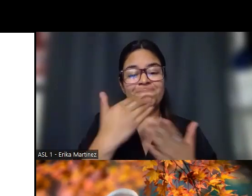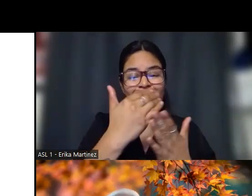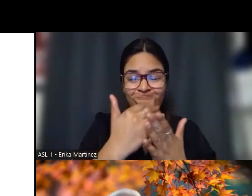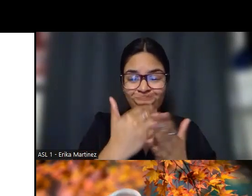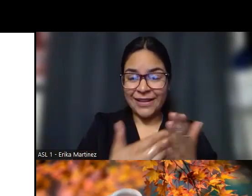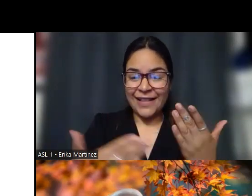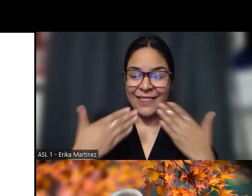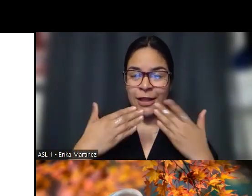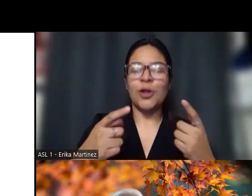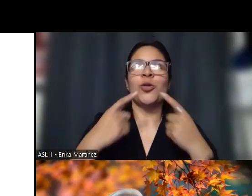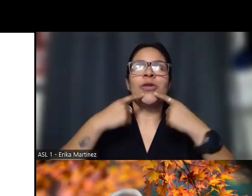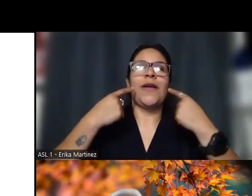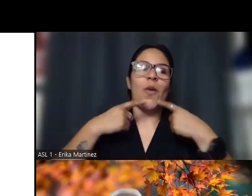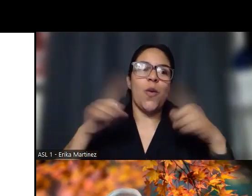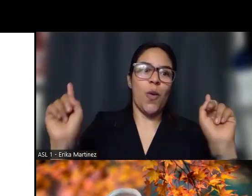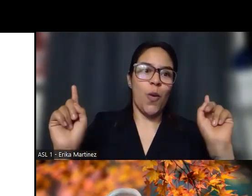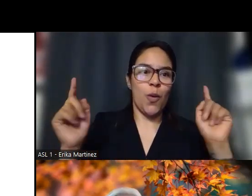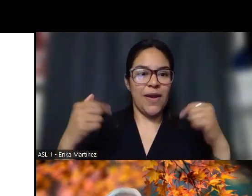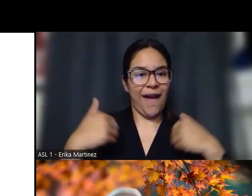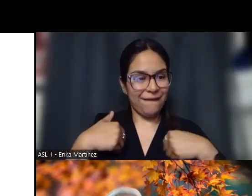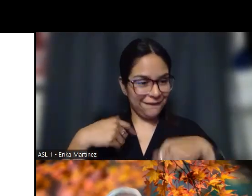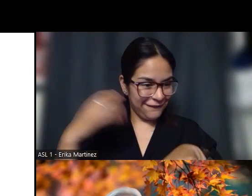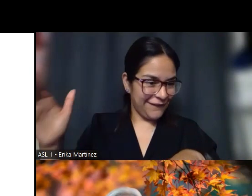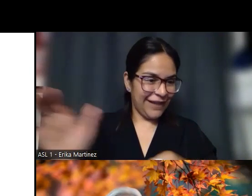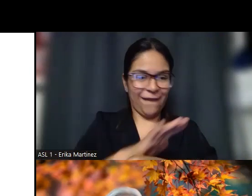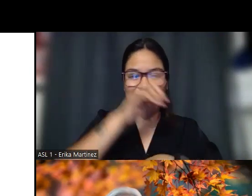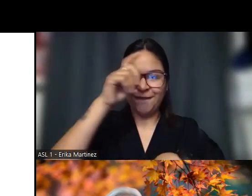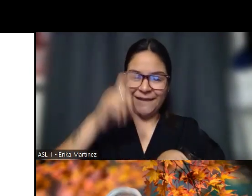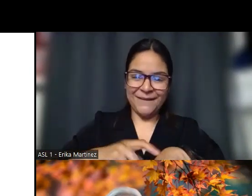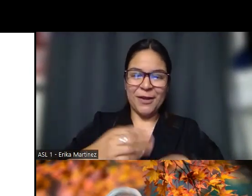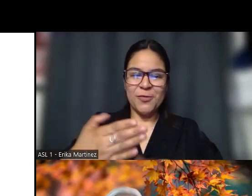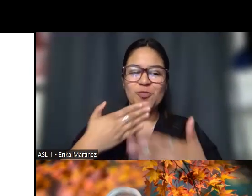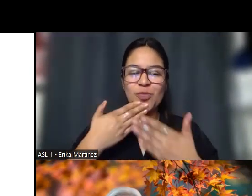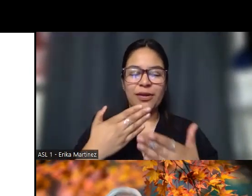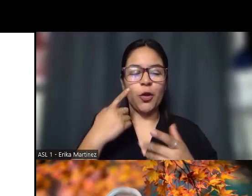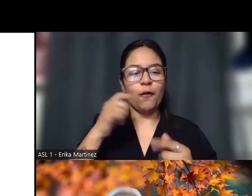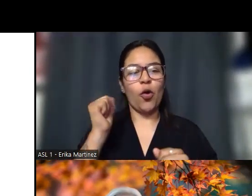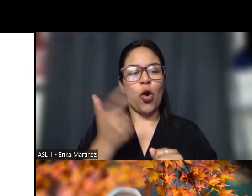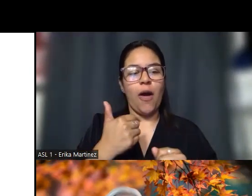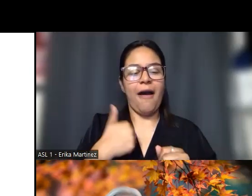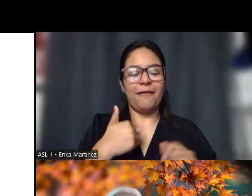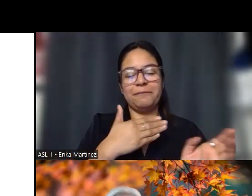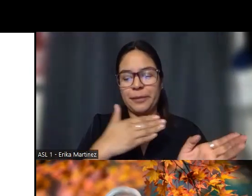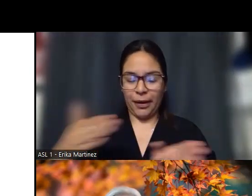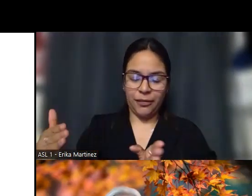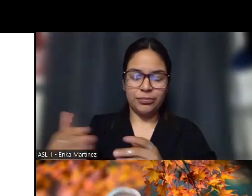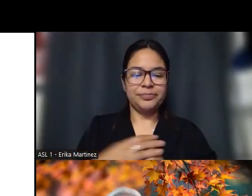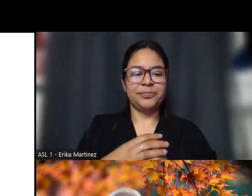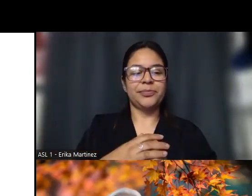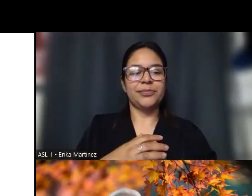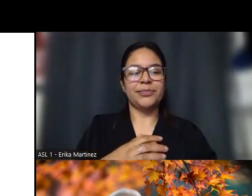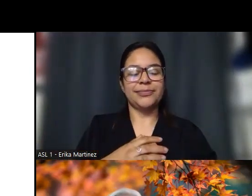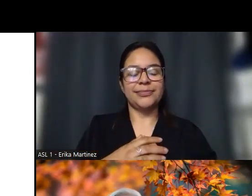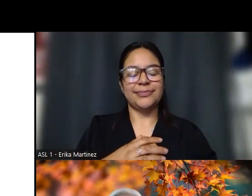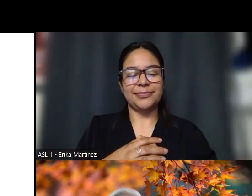a miracle to be ahead of schedule. So I just want to compliment everyone for being so well prepared and so